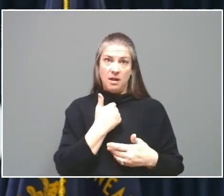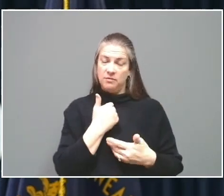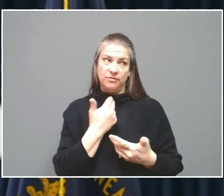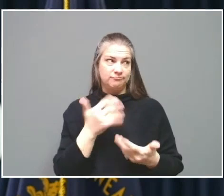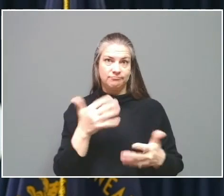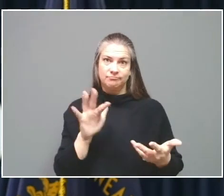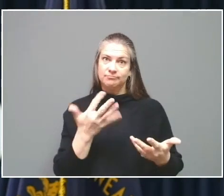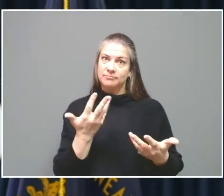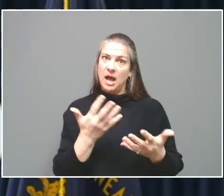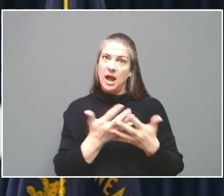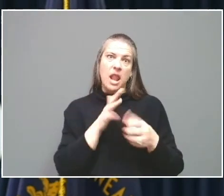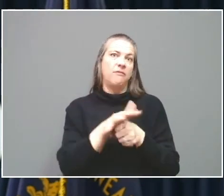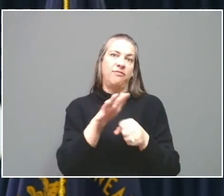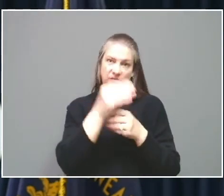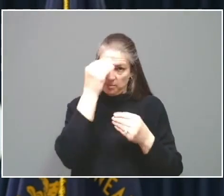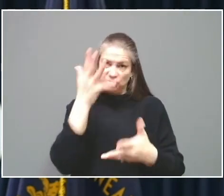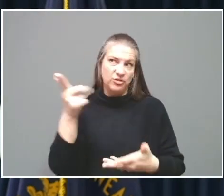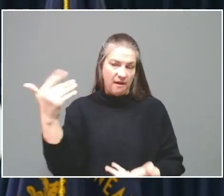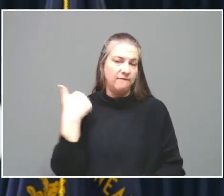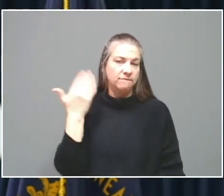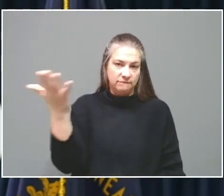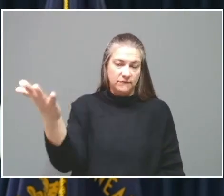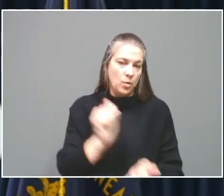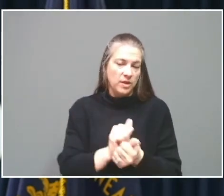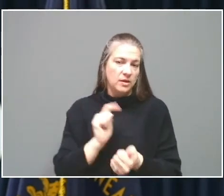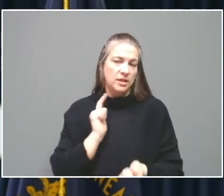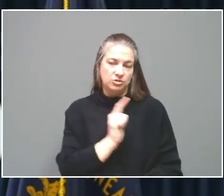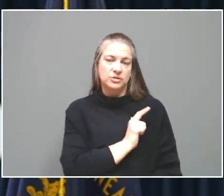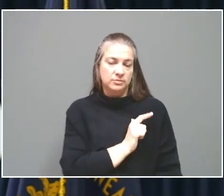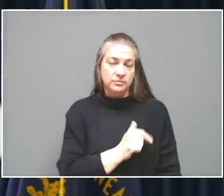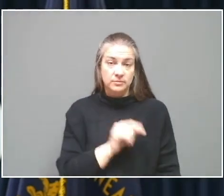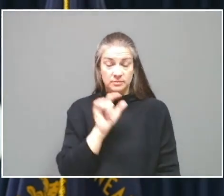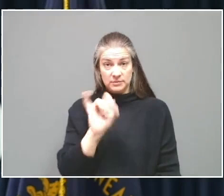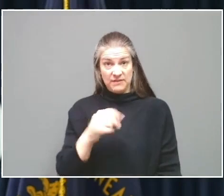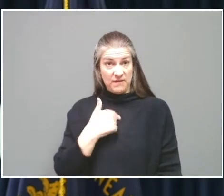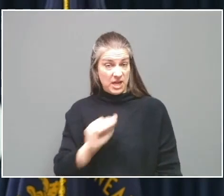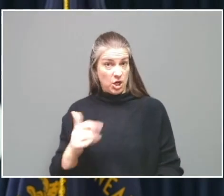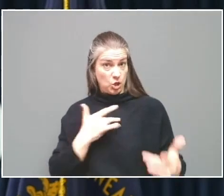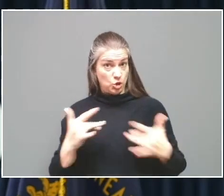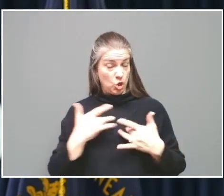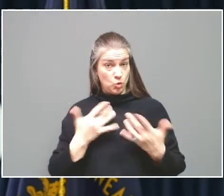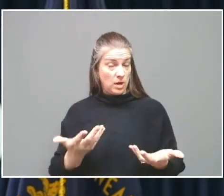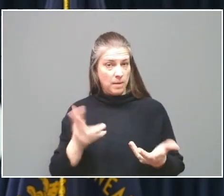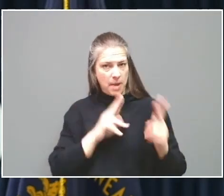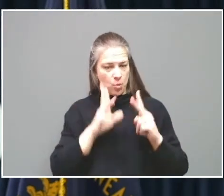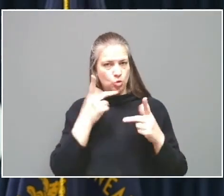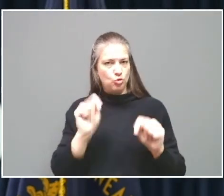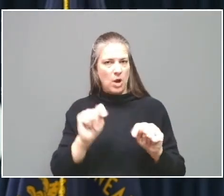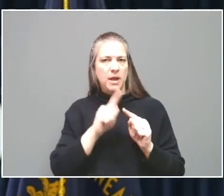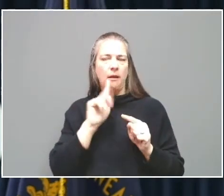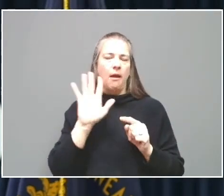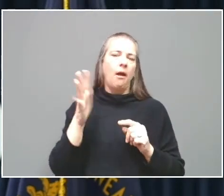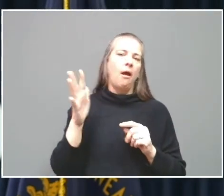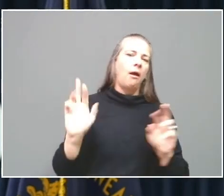enough information in front of the General Assembly. If I have a concern, is that people are going to try to be political in